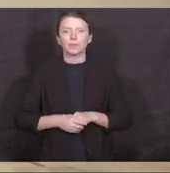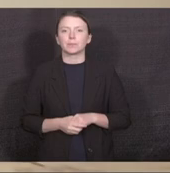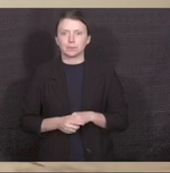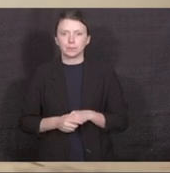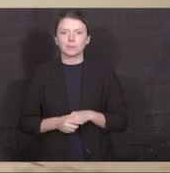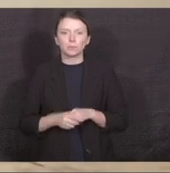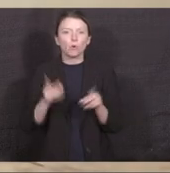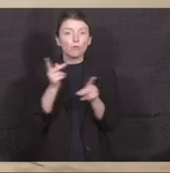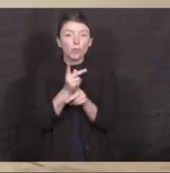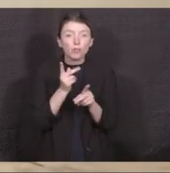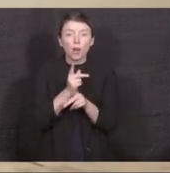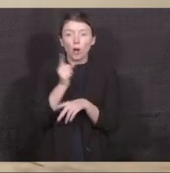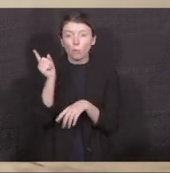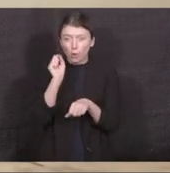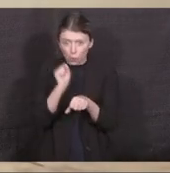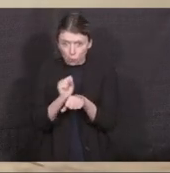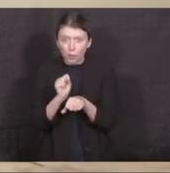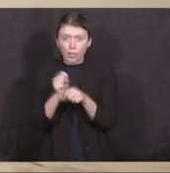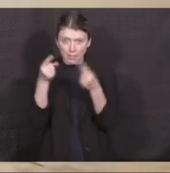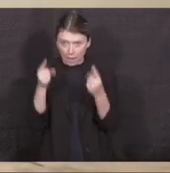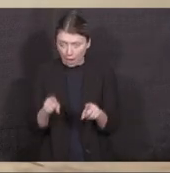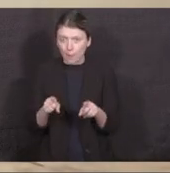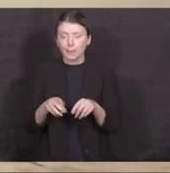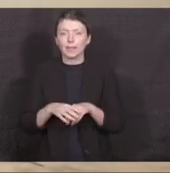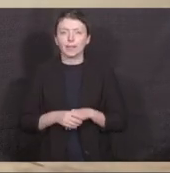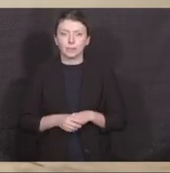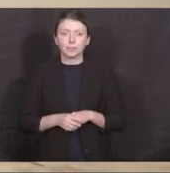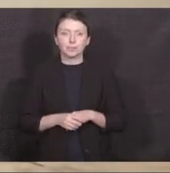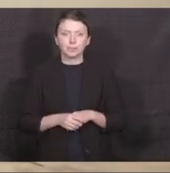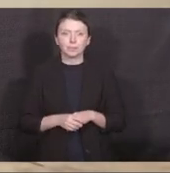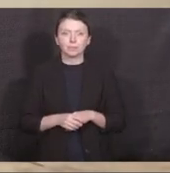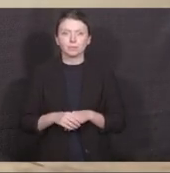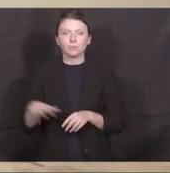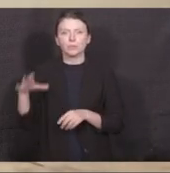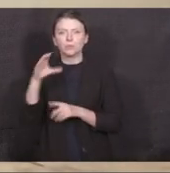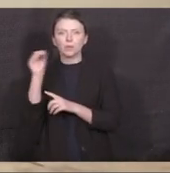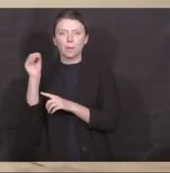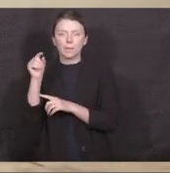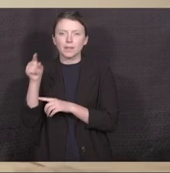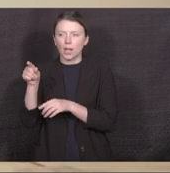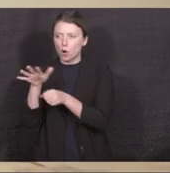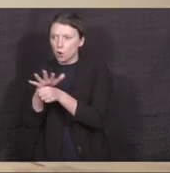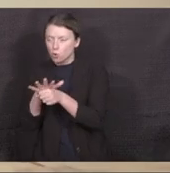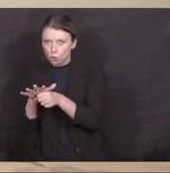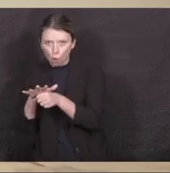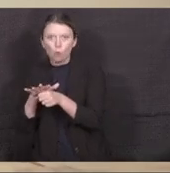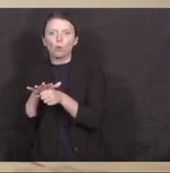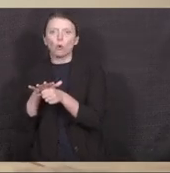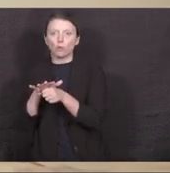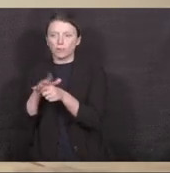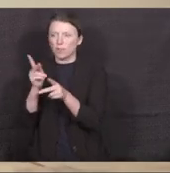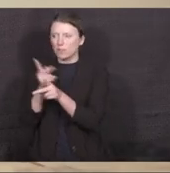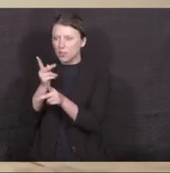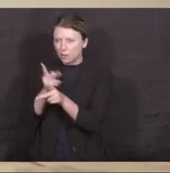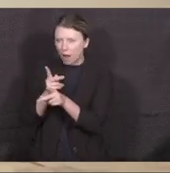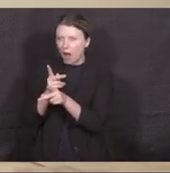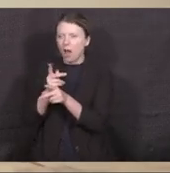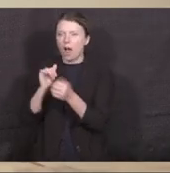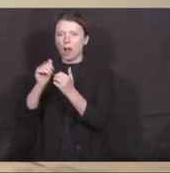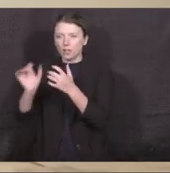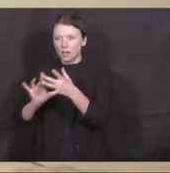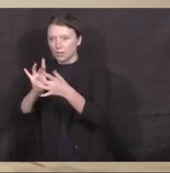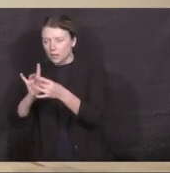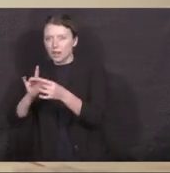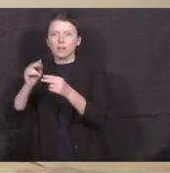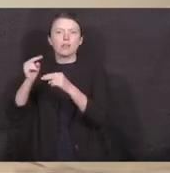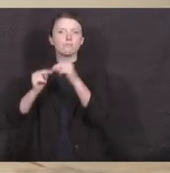that work is and those companies that are local to that area that do the work, and see if you can build